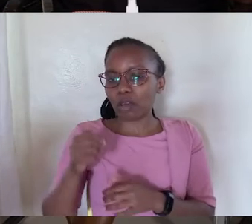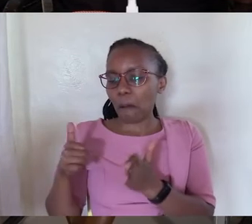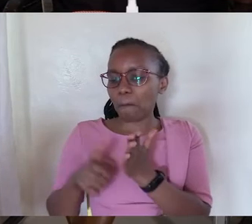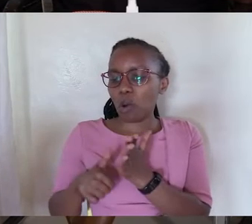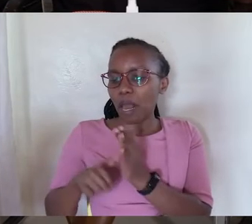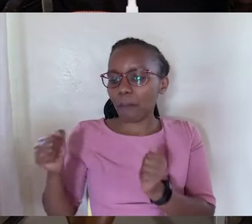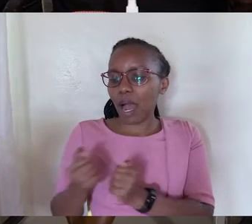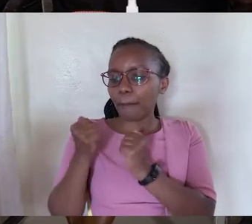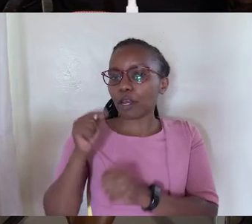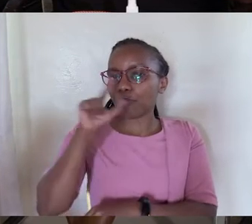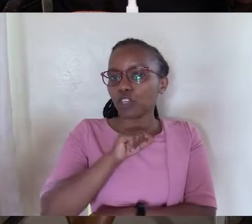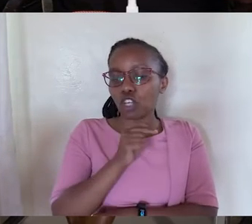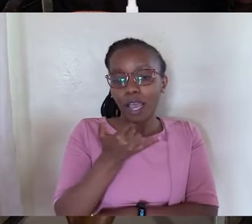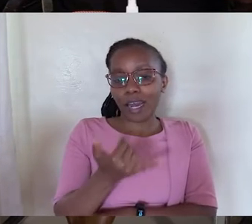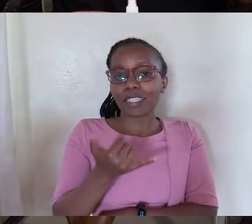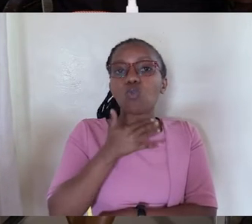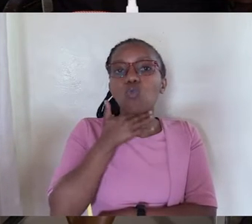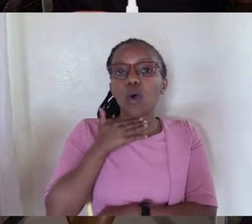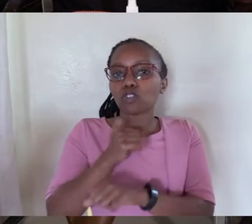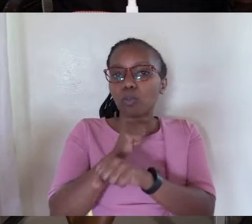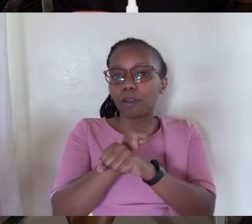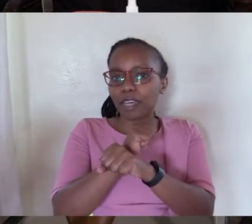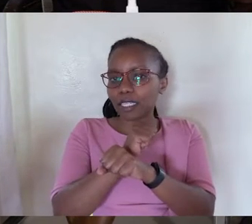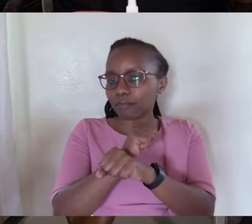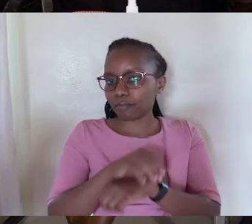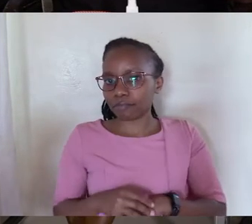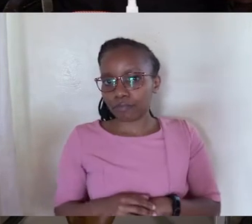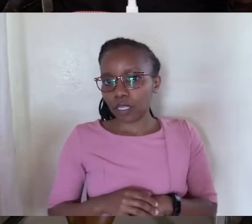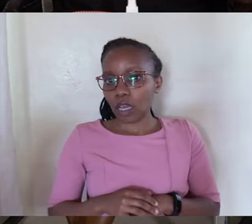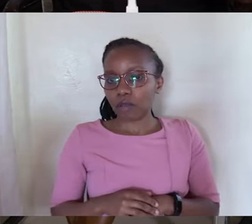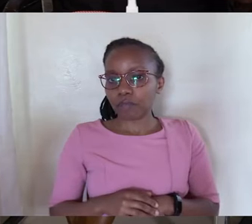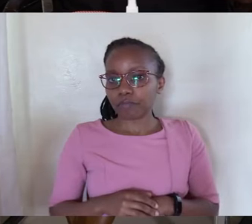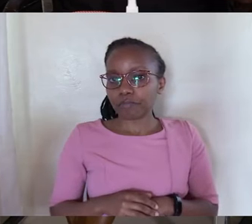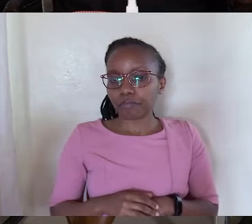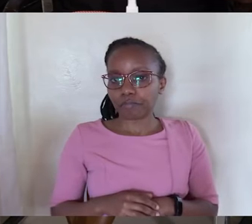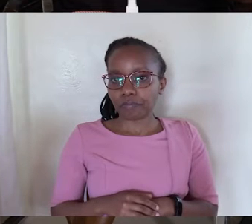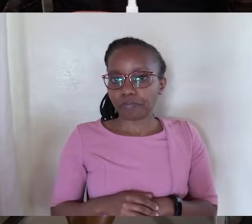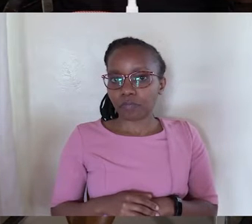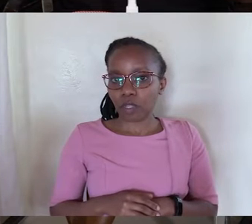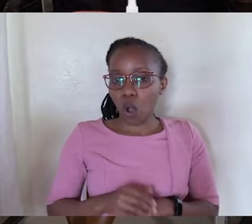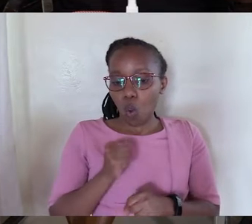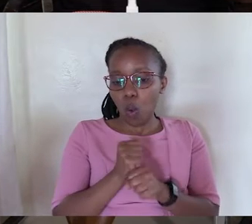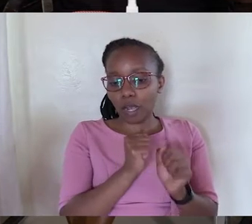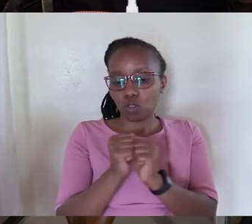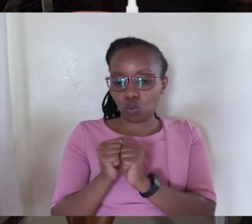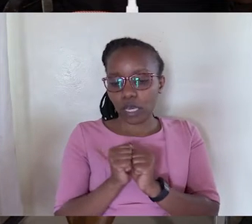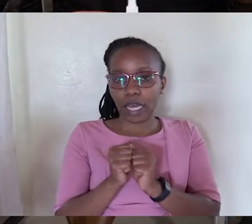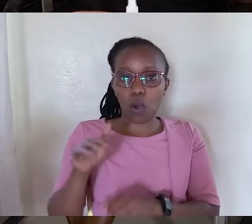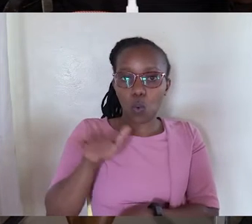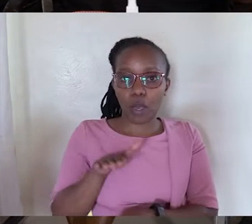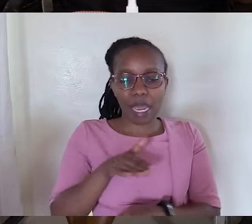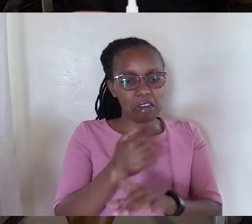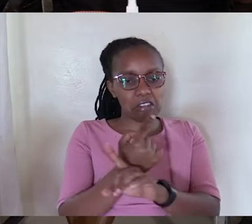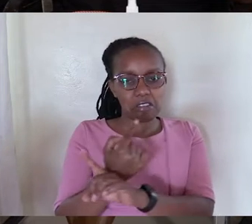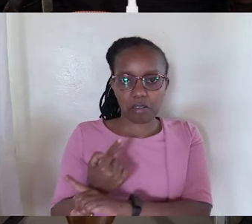So we are looking at preventive measures. So we have constituted with the women, different women